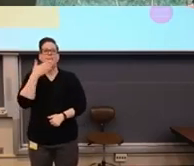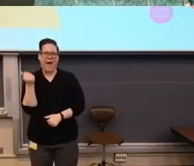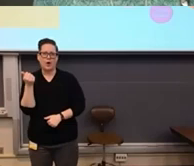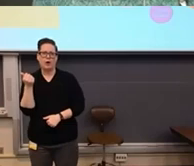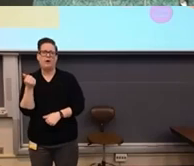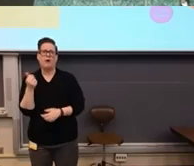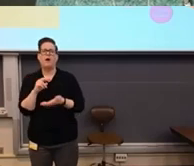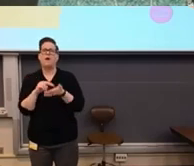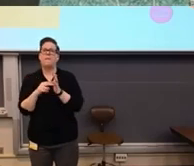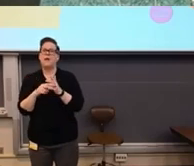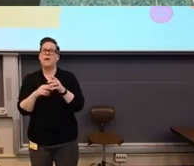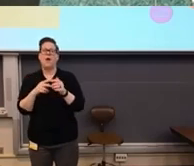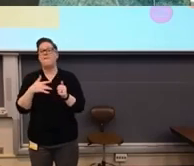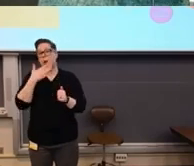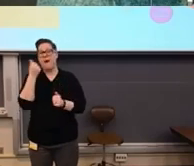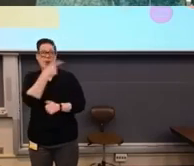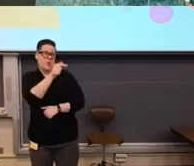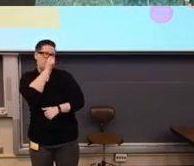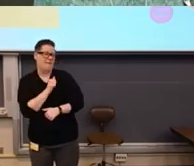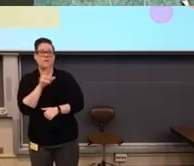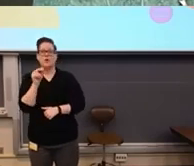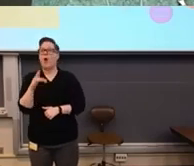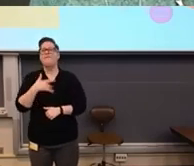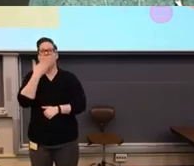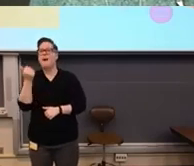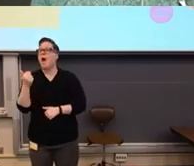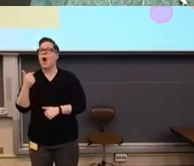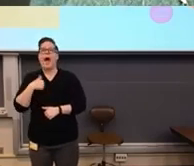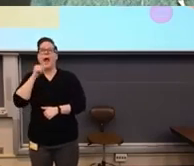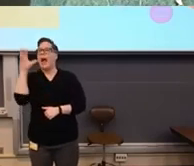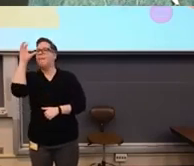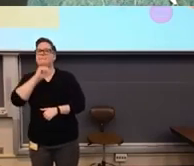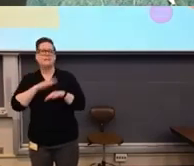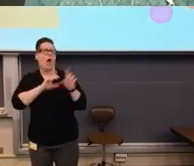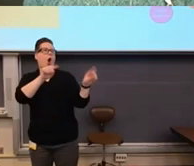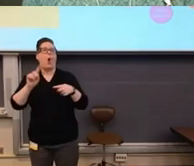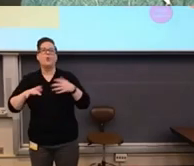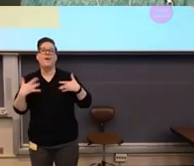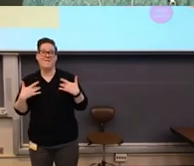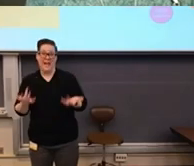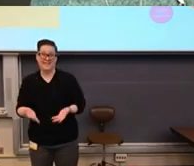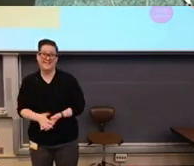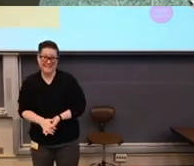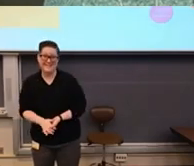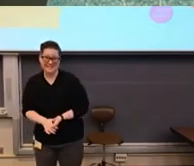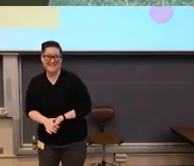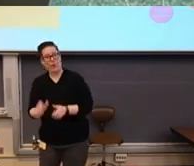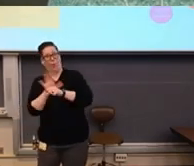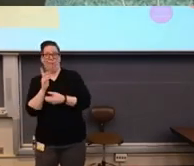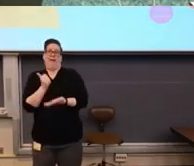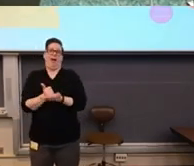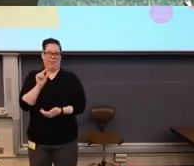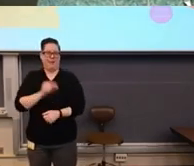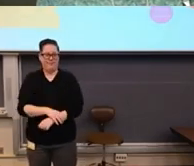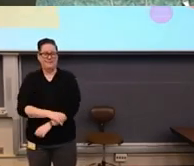were suffering, but because they weren't missing out on something. So it was a very normalizing thing. Many